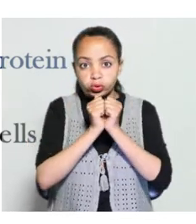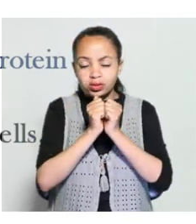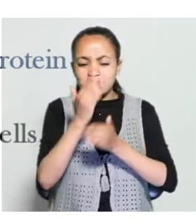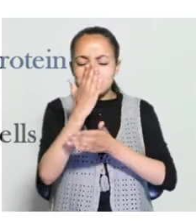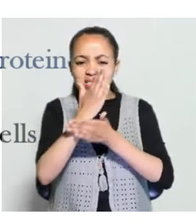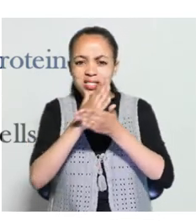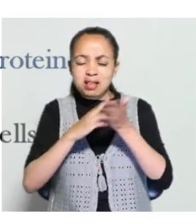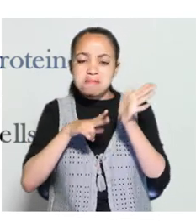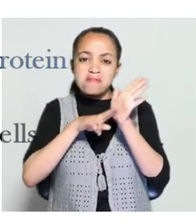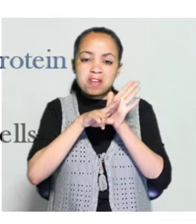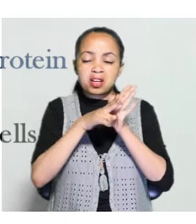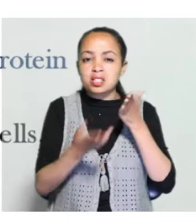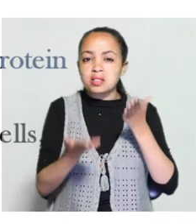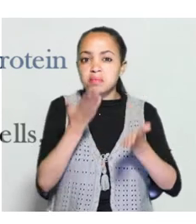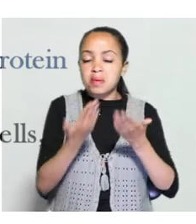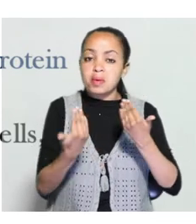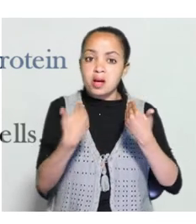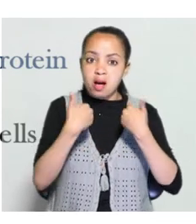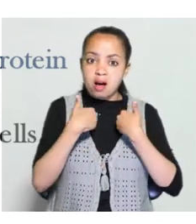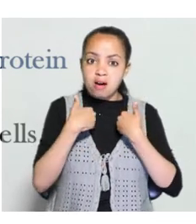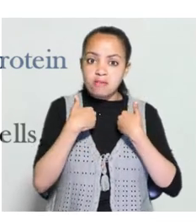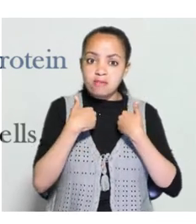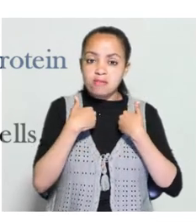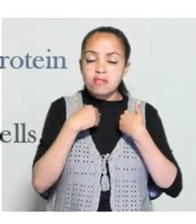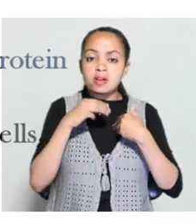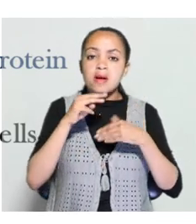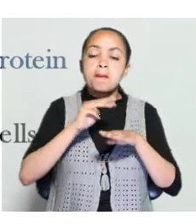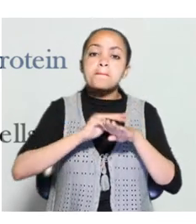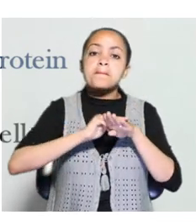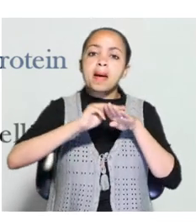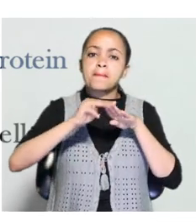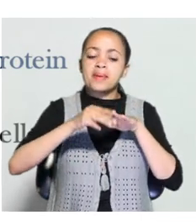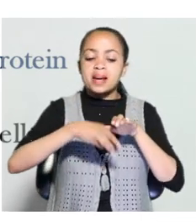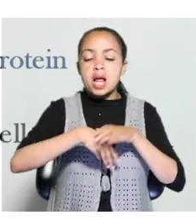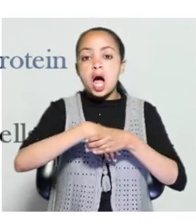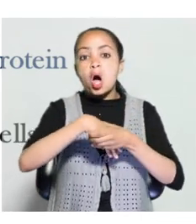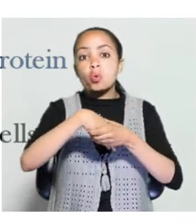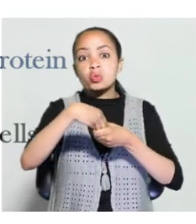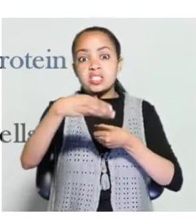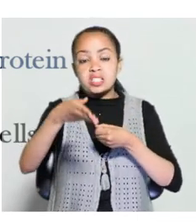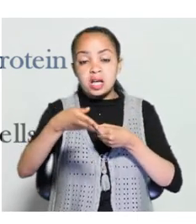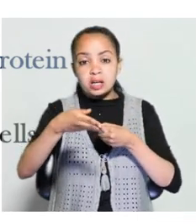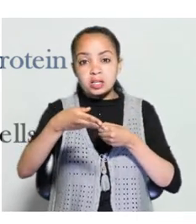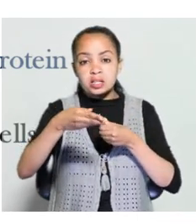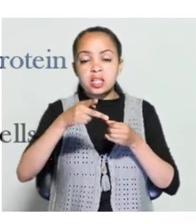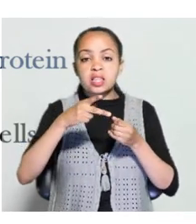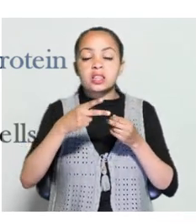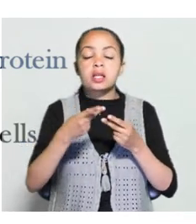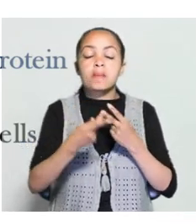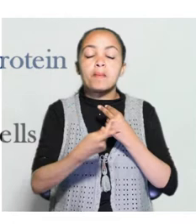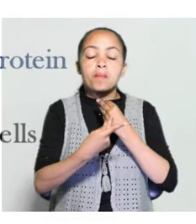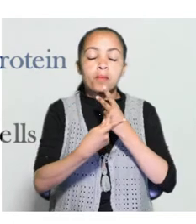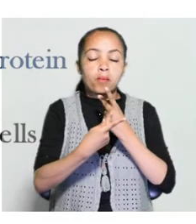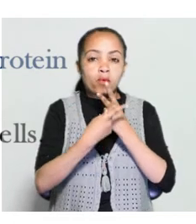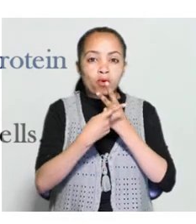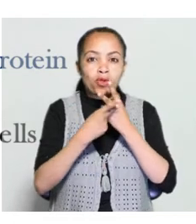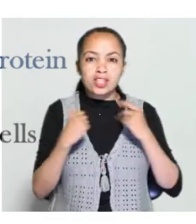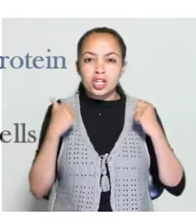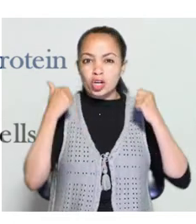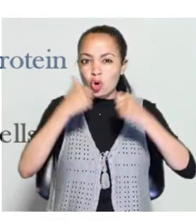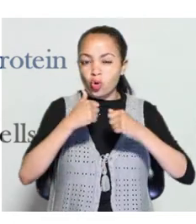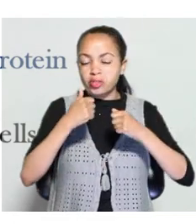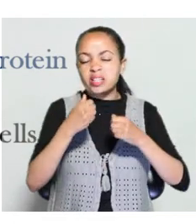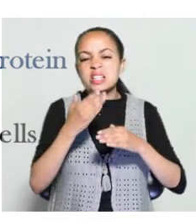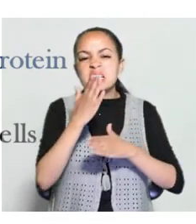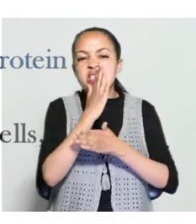Some virus may contain membrane outside their protein coat, and